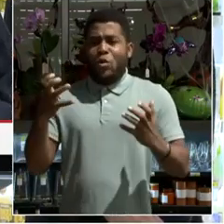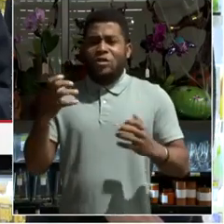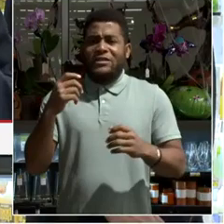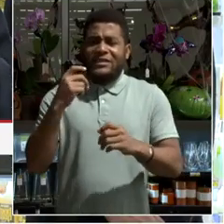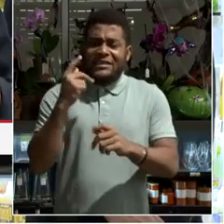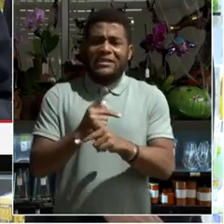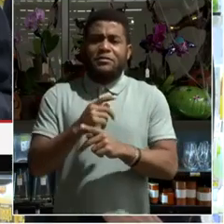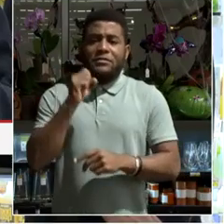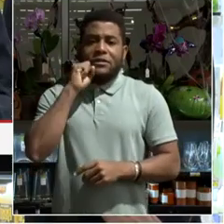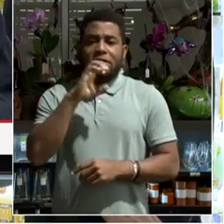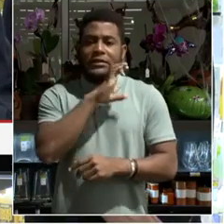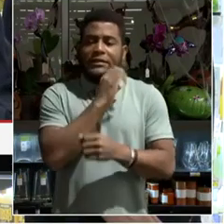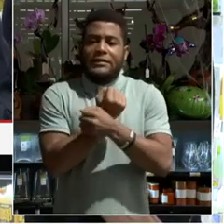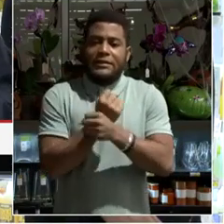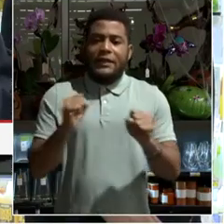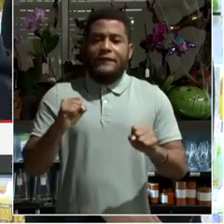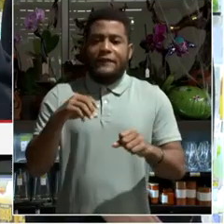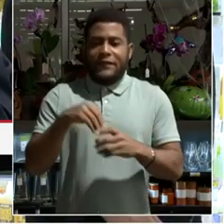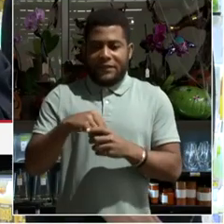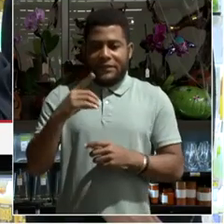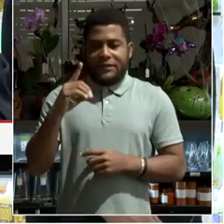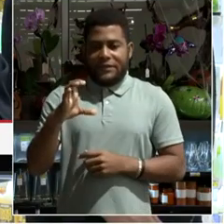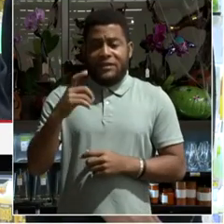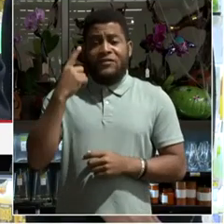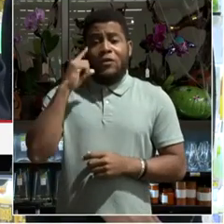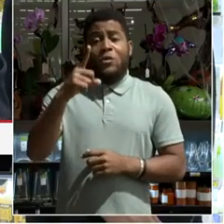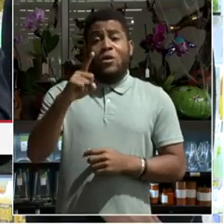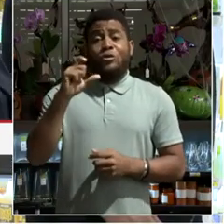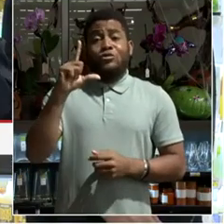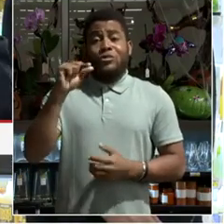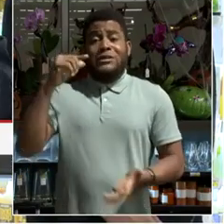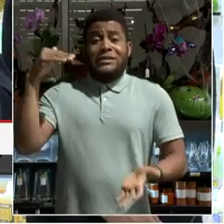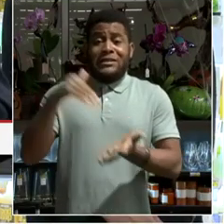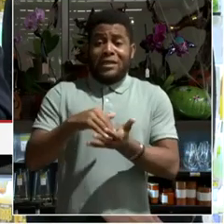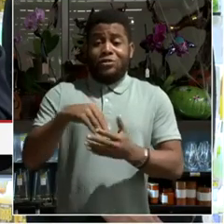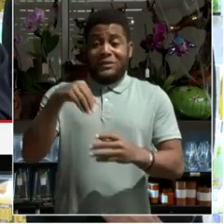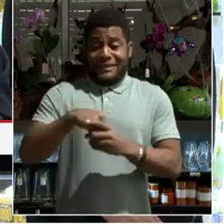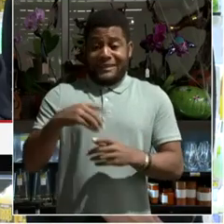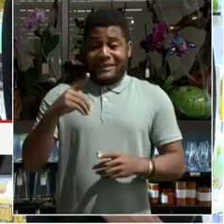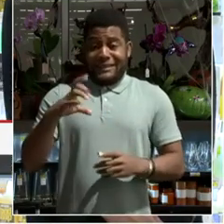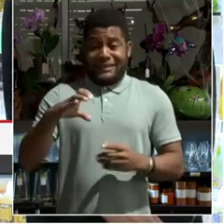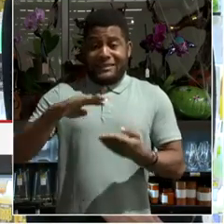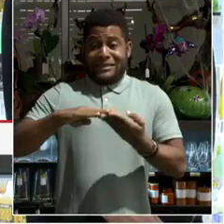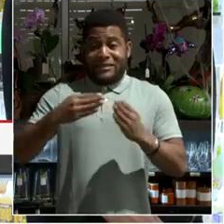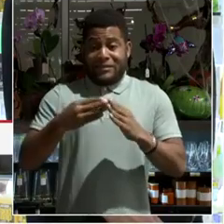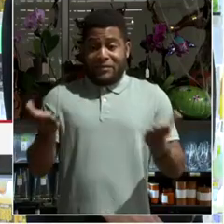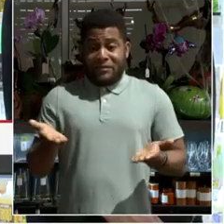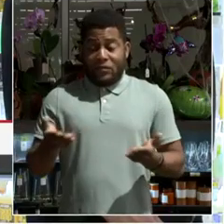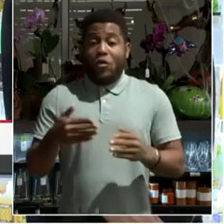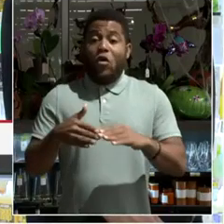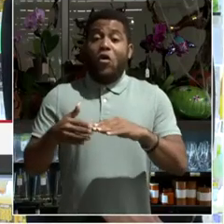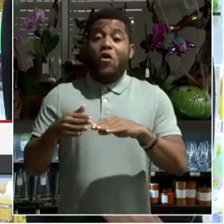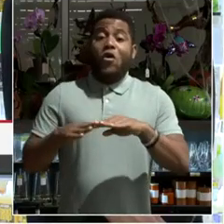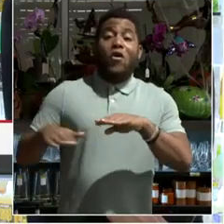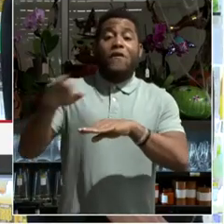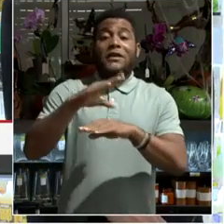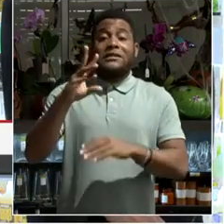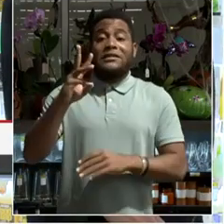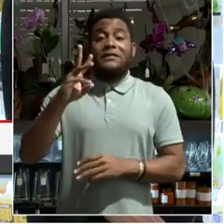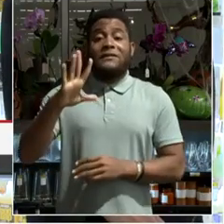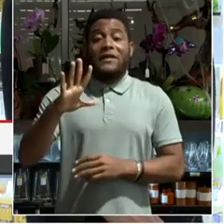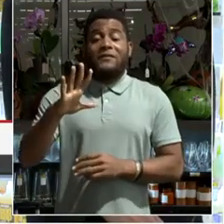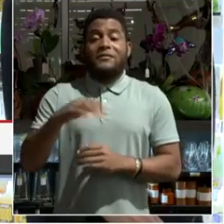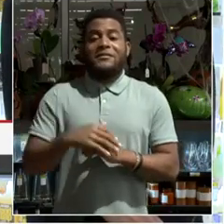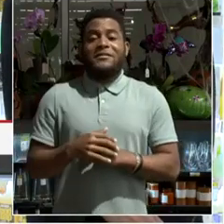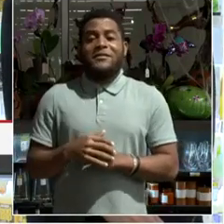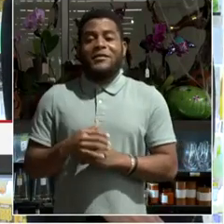the 120,000 who are in this city, who are over 60, we want to say thank you, Mayor